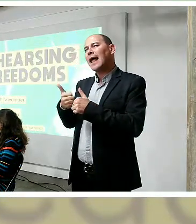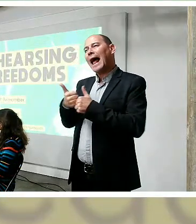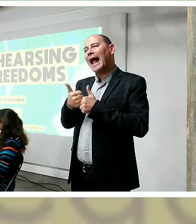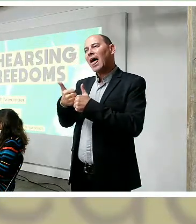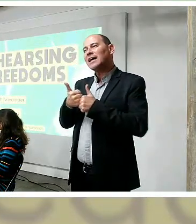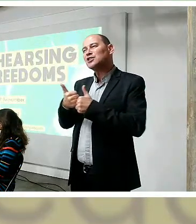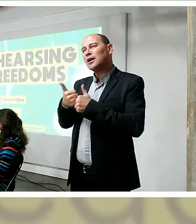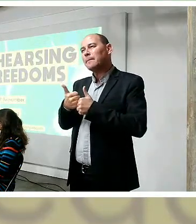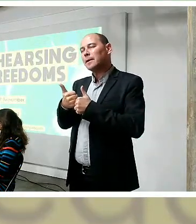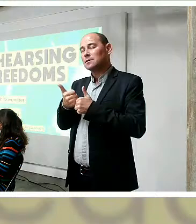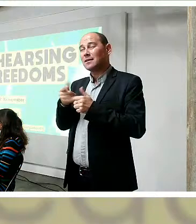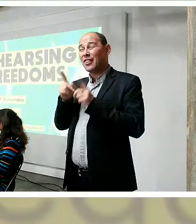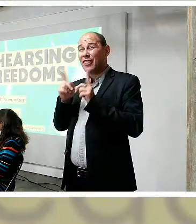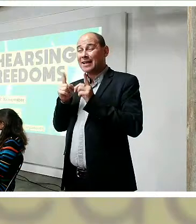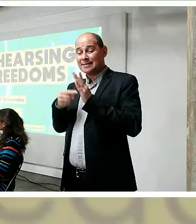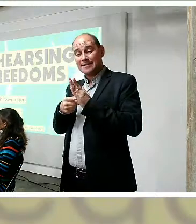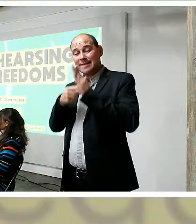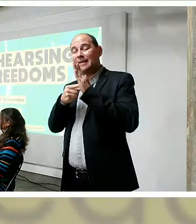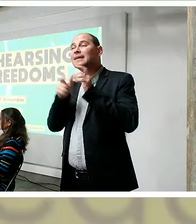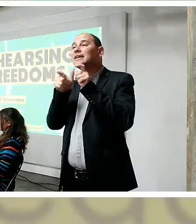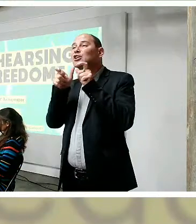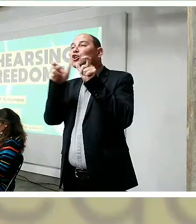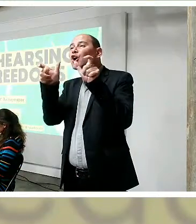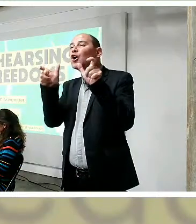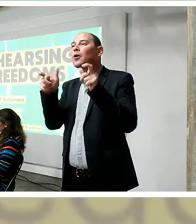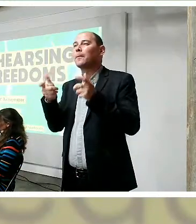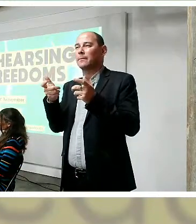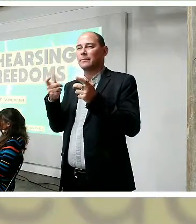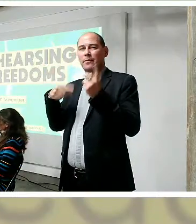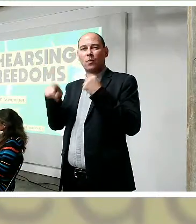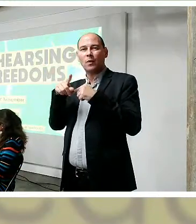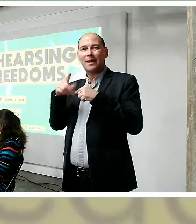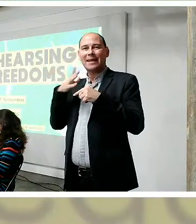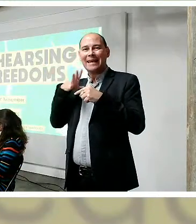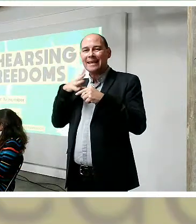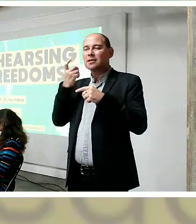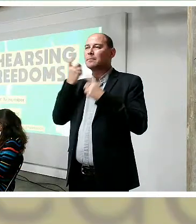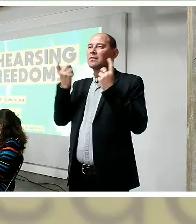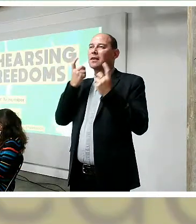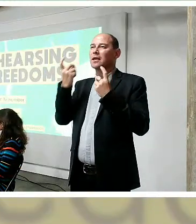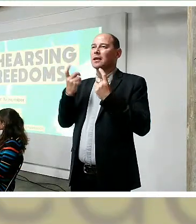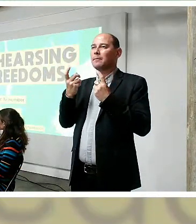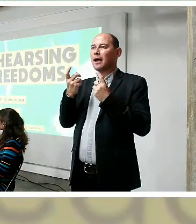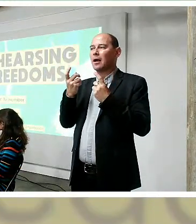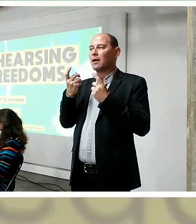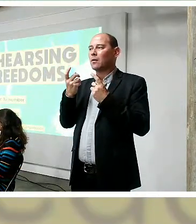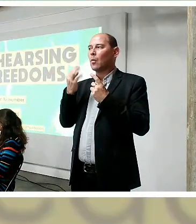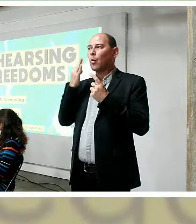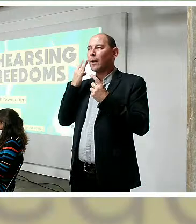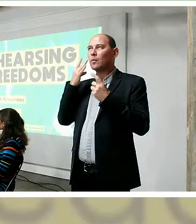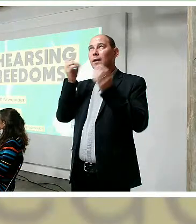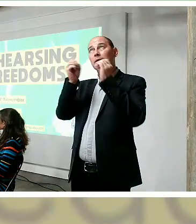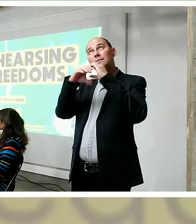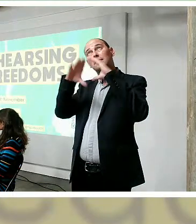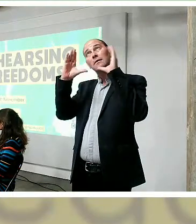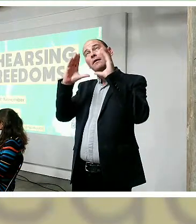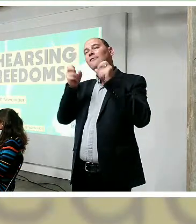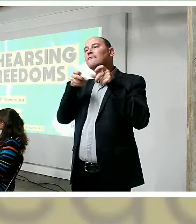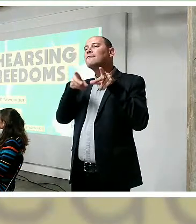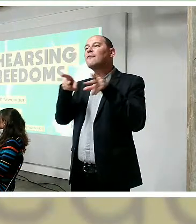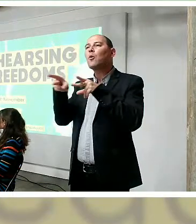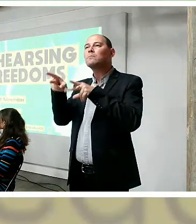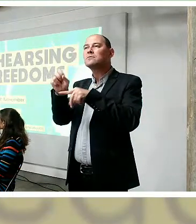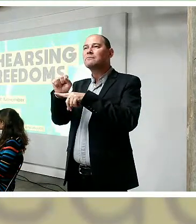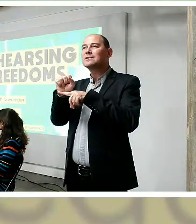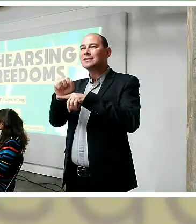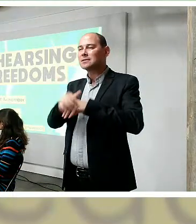think that's a key term, isn't it, when we begin to think about forms of resistance. It doesn't have to be, you know,